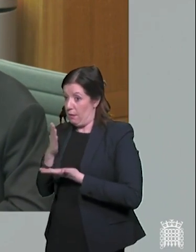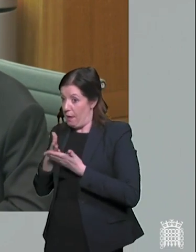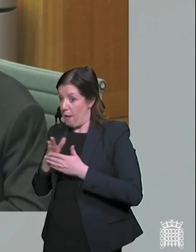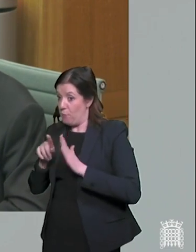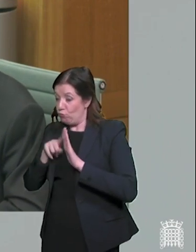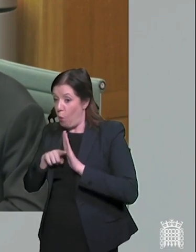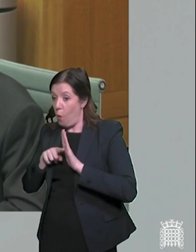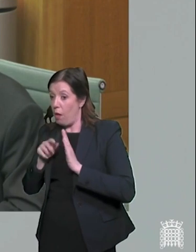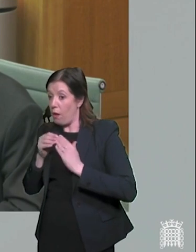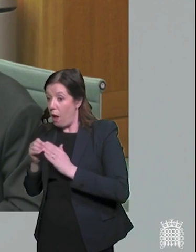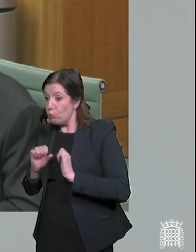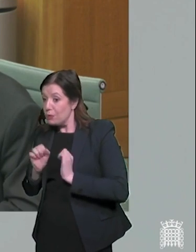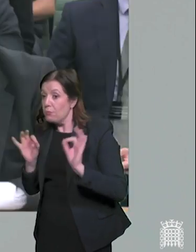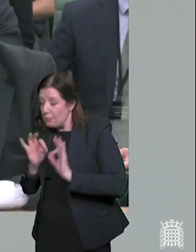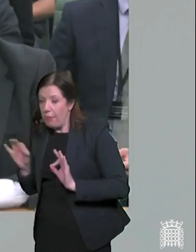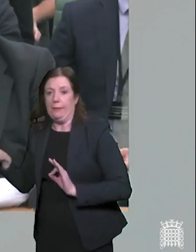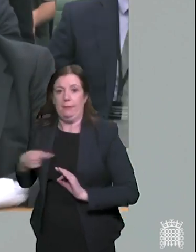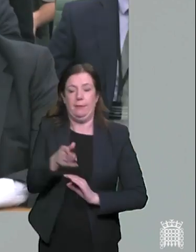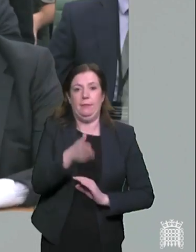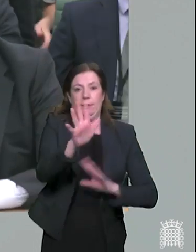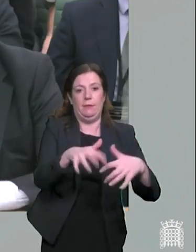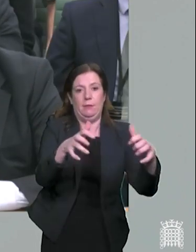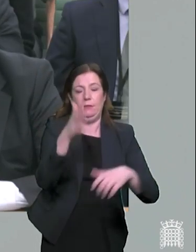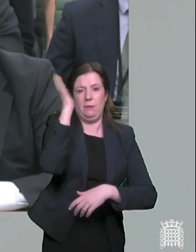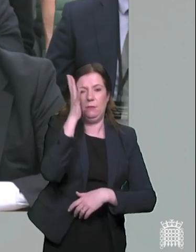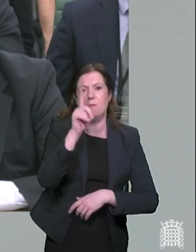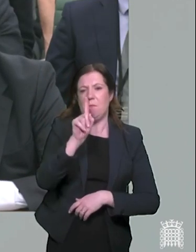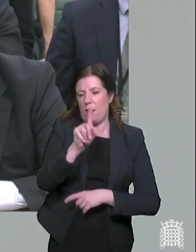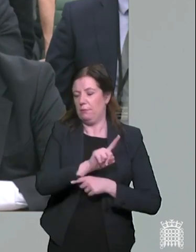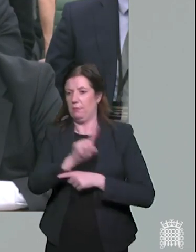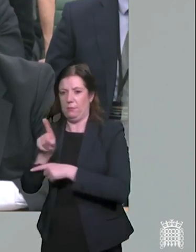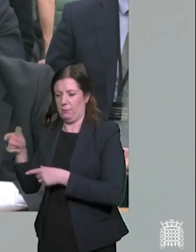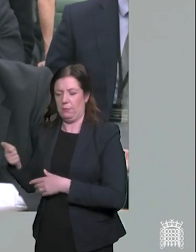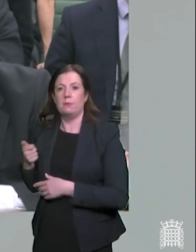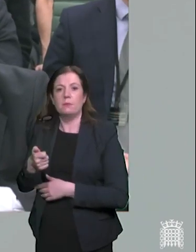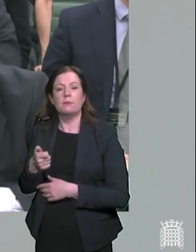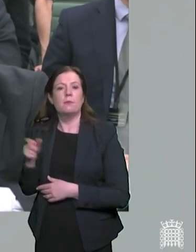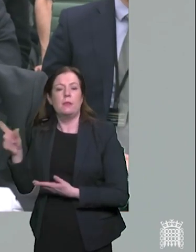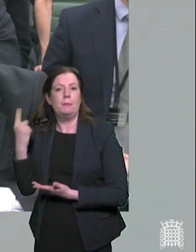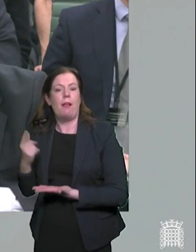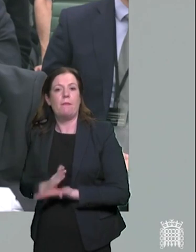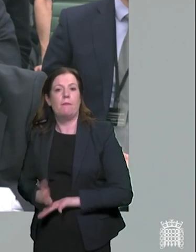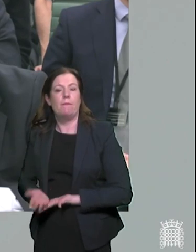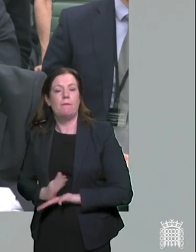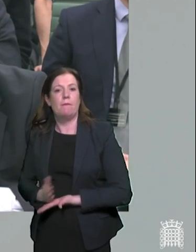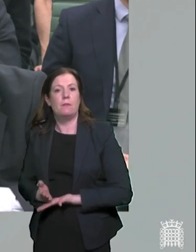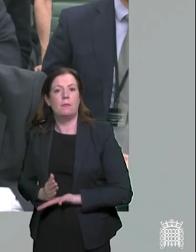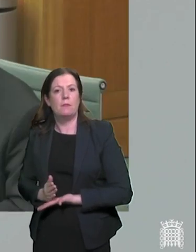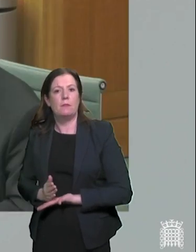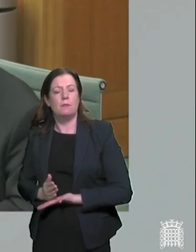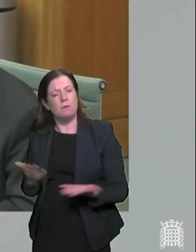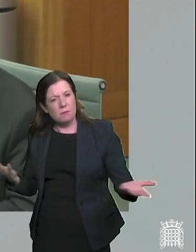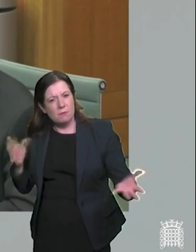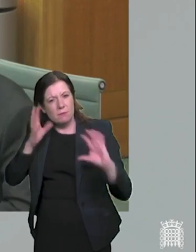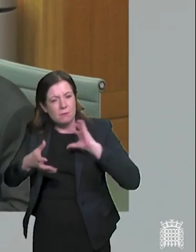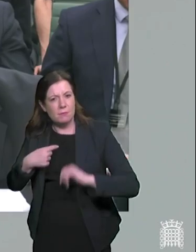was himself clearly doubtful about the compliance of this gathering with the rules, but you continue to say that you were not? How can